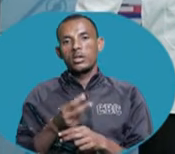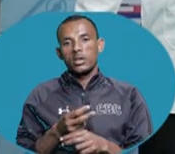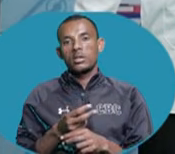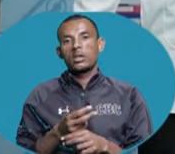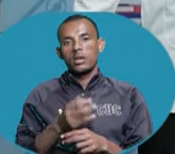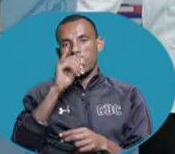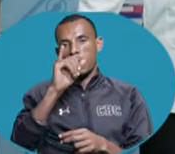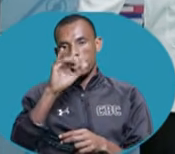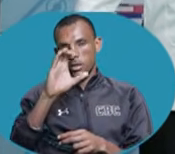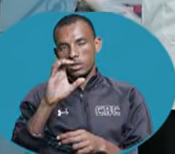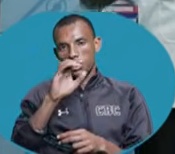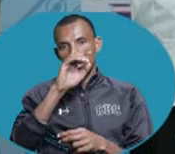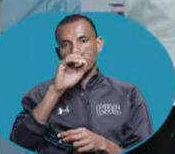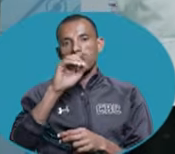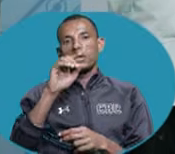It has 15 judges,